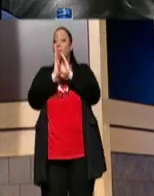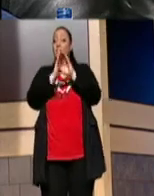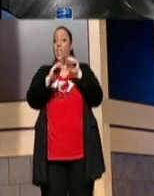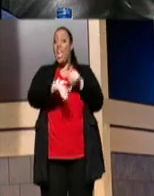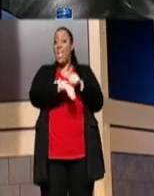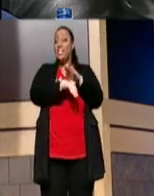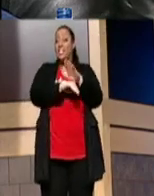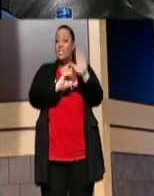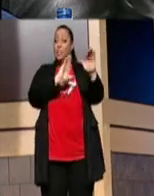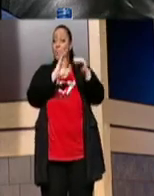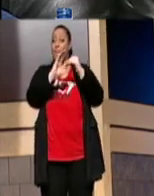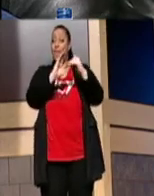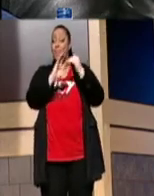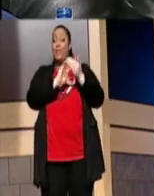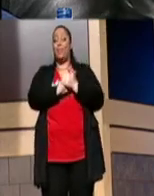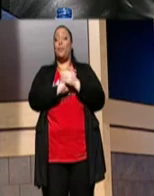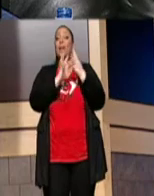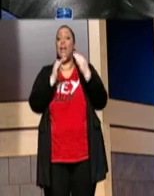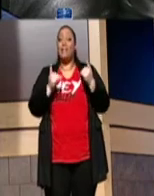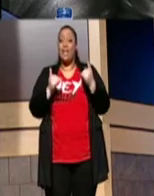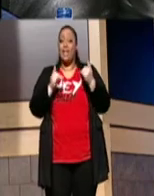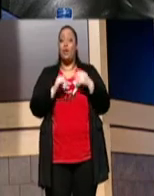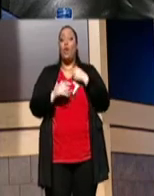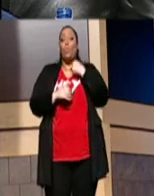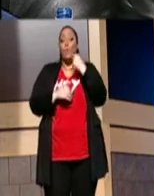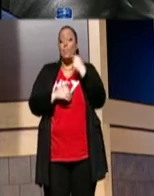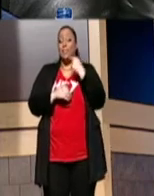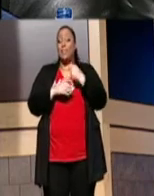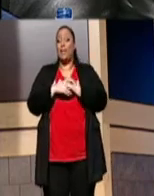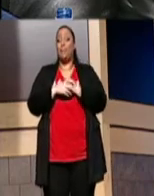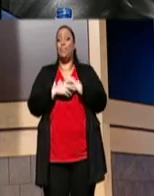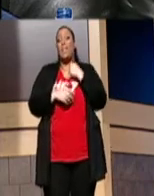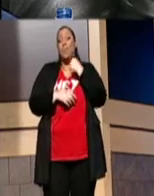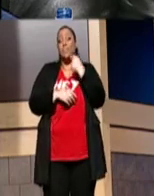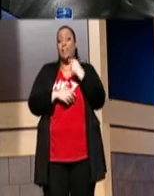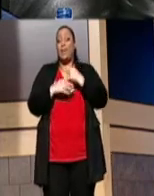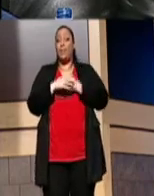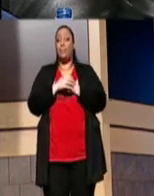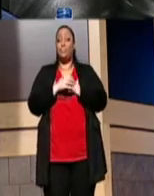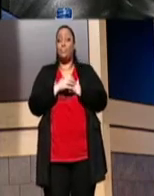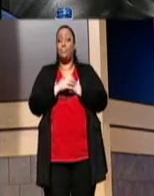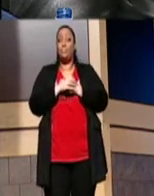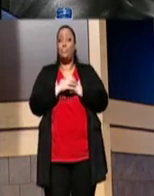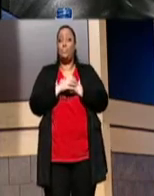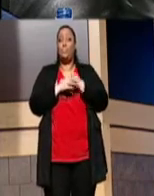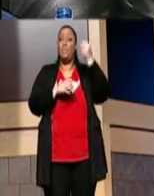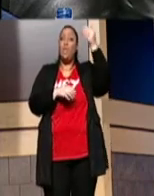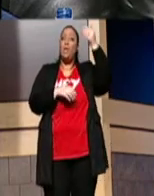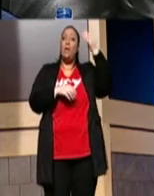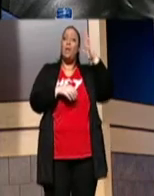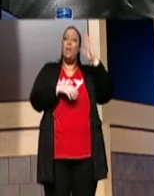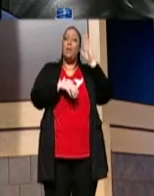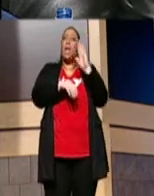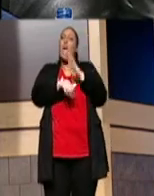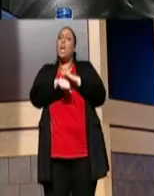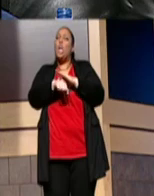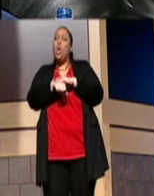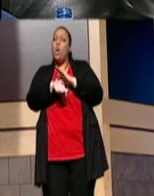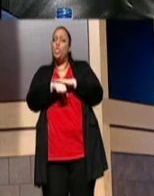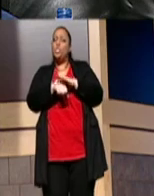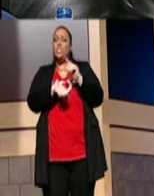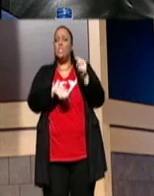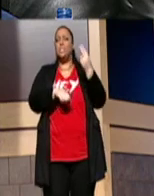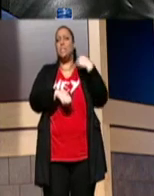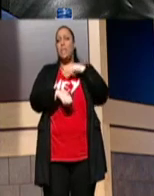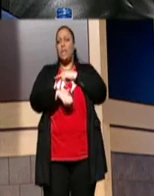me by email. Now, what am I saying here? I'm saying God cautions us. He said, look